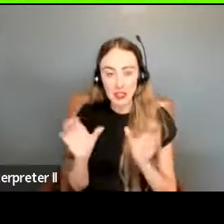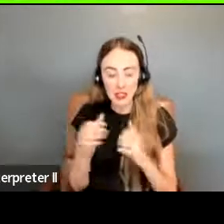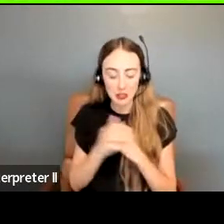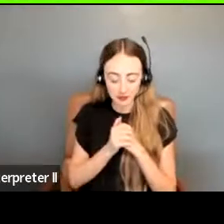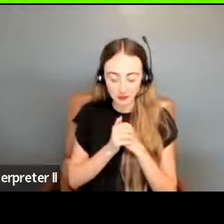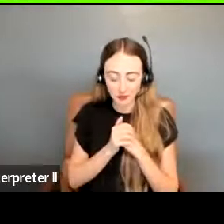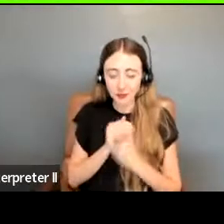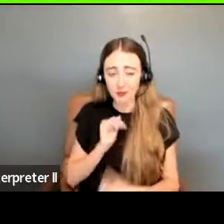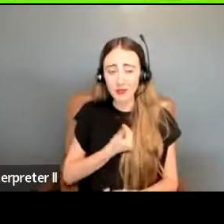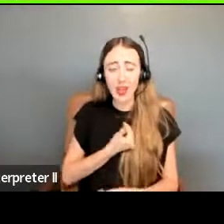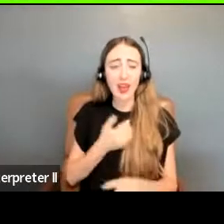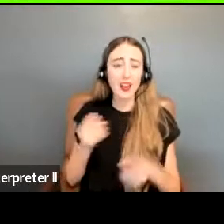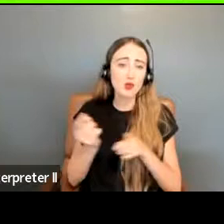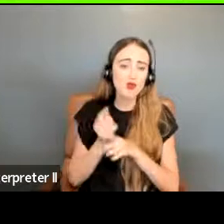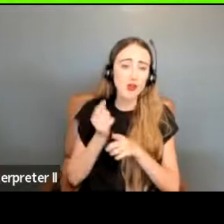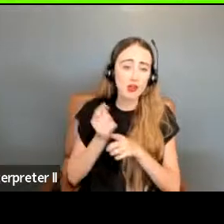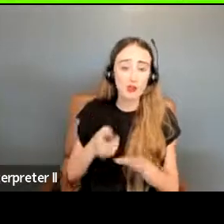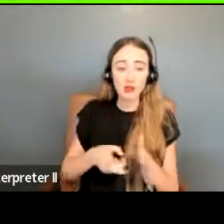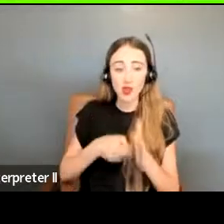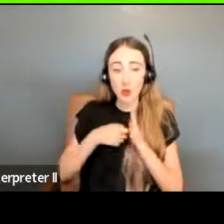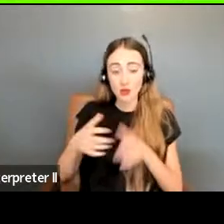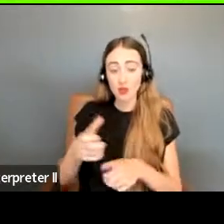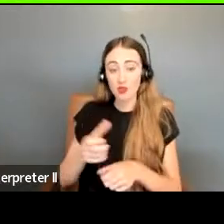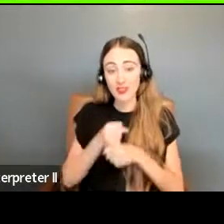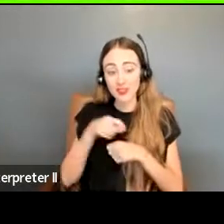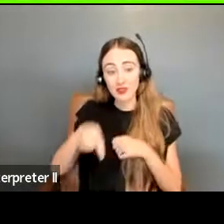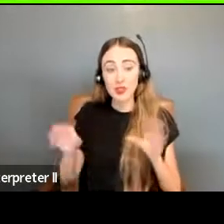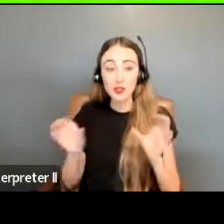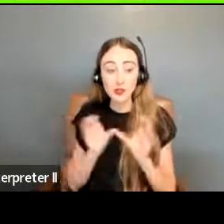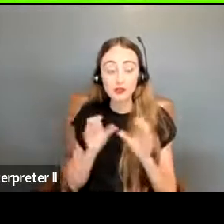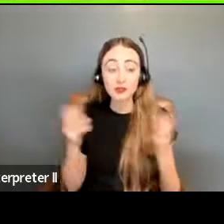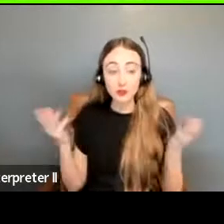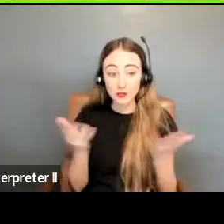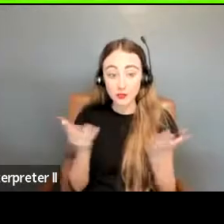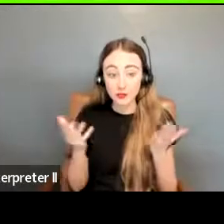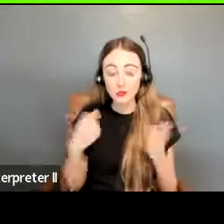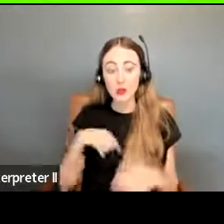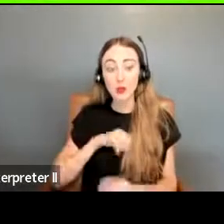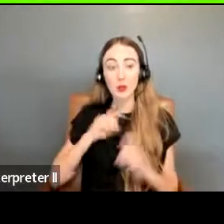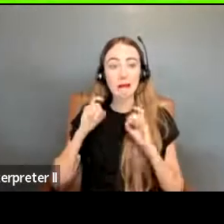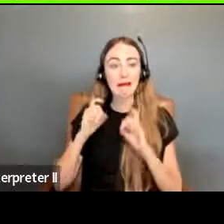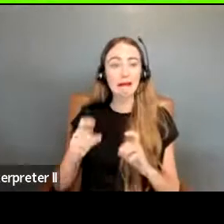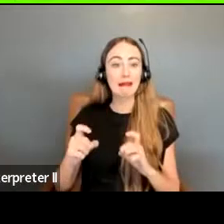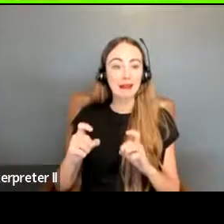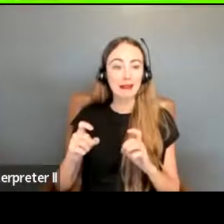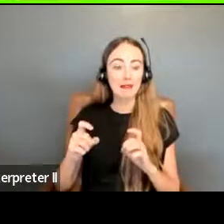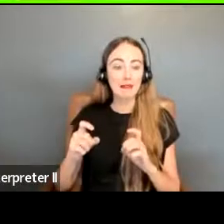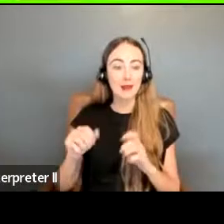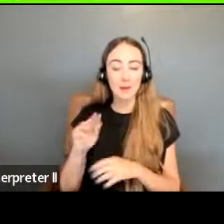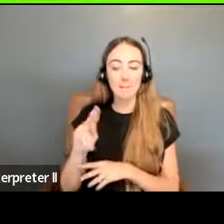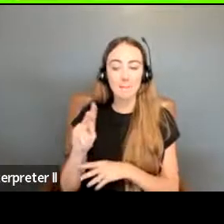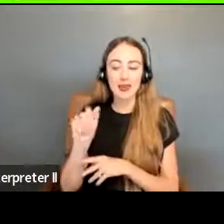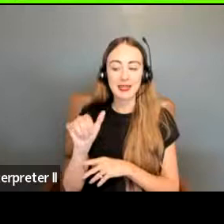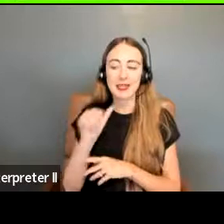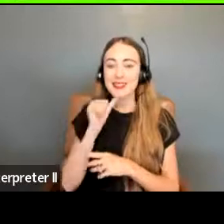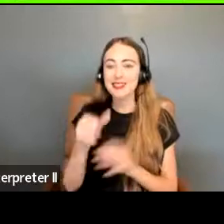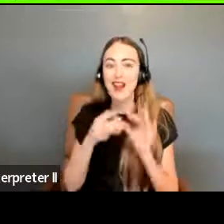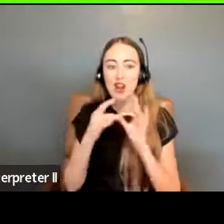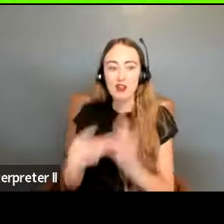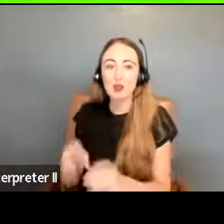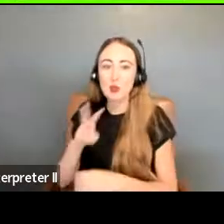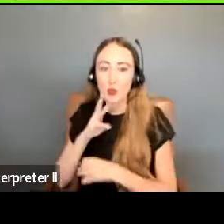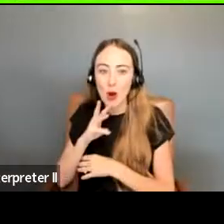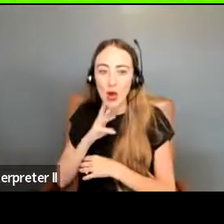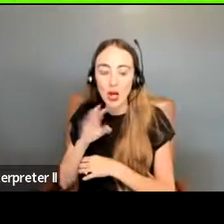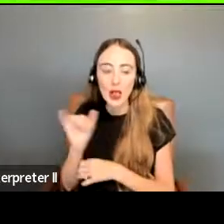of our regulatory requirements to receive this certification is that where a given amenity is not water-based, say, for example, a